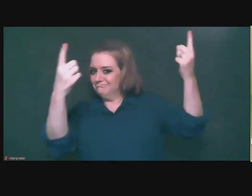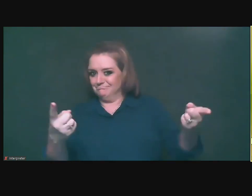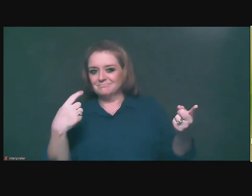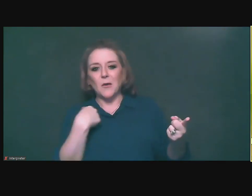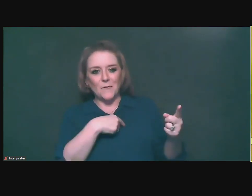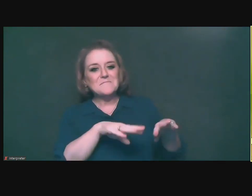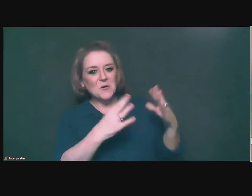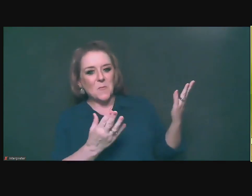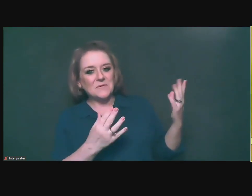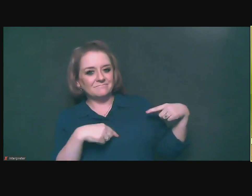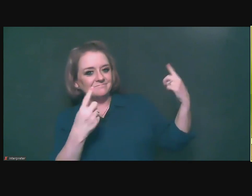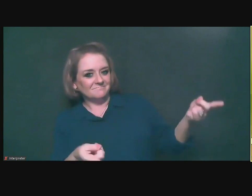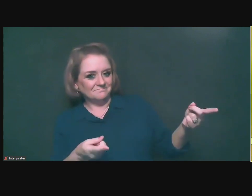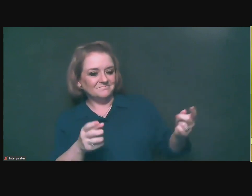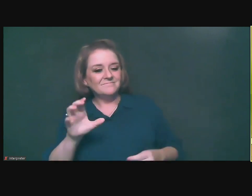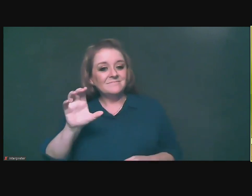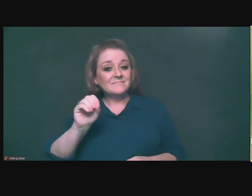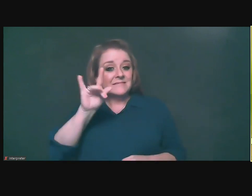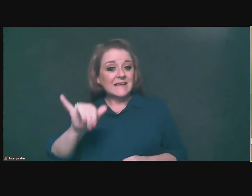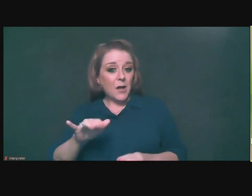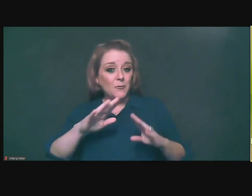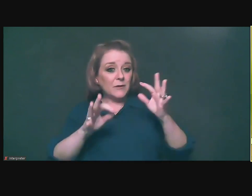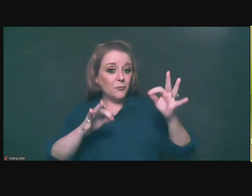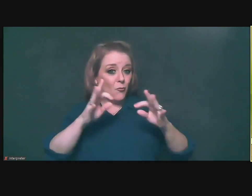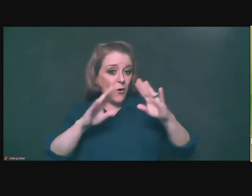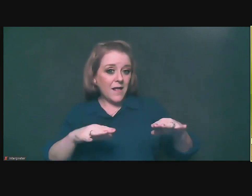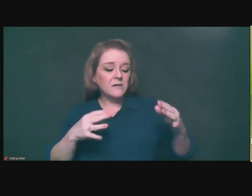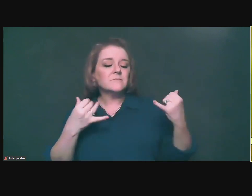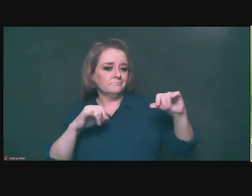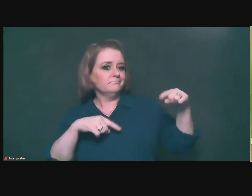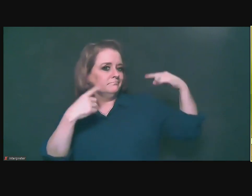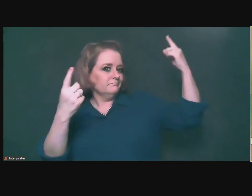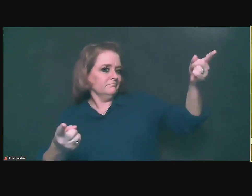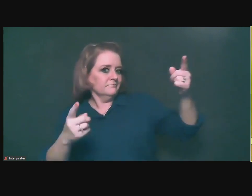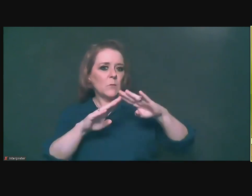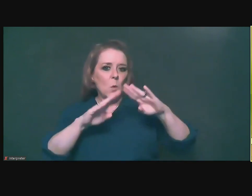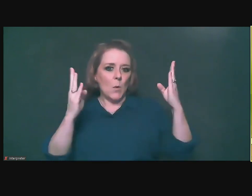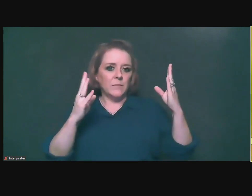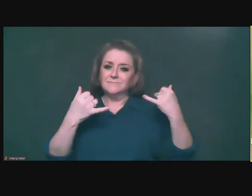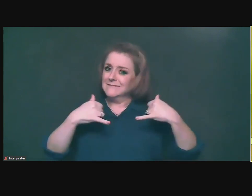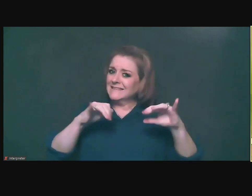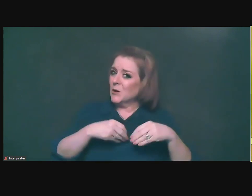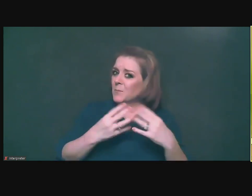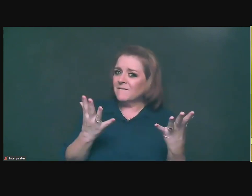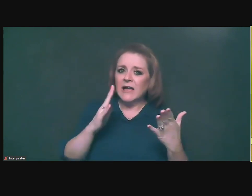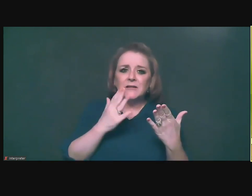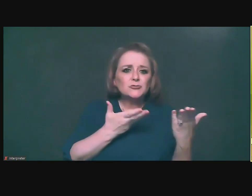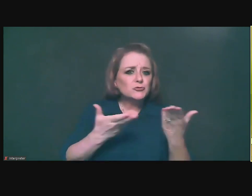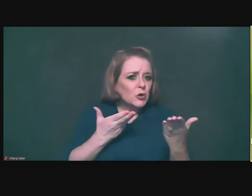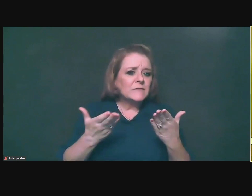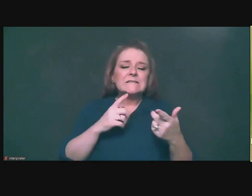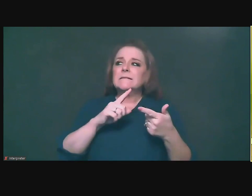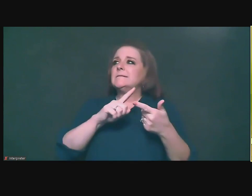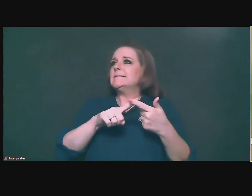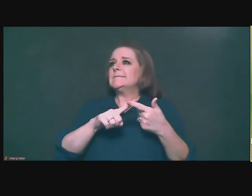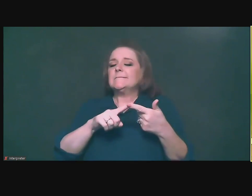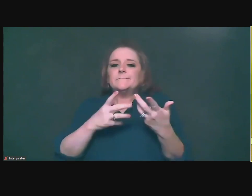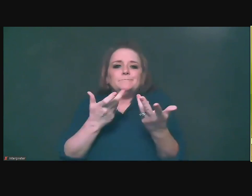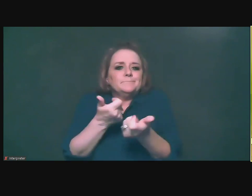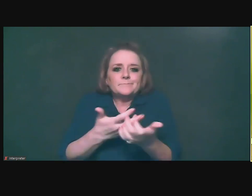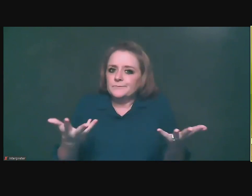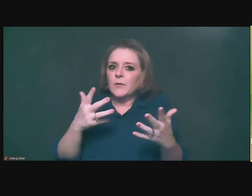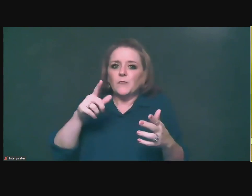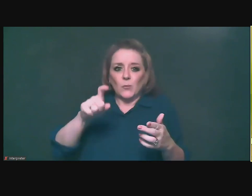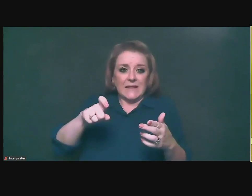Lubbock County Courthouse is not closed. We're still providing all the services and essential services that we need